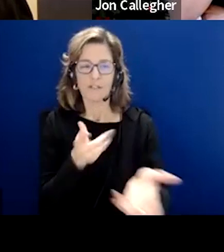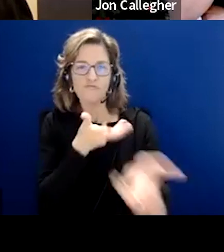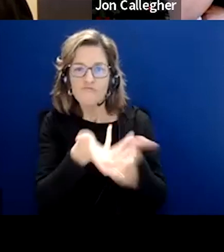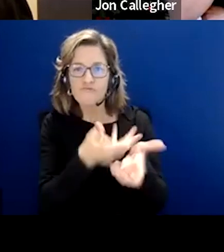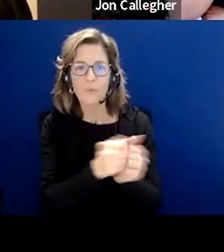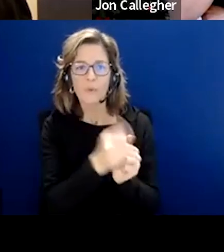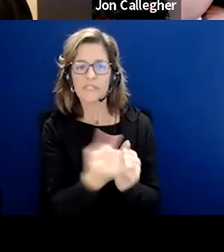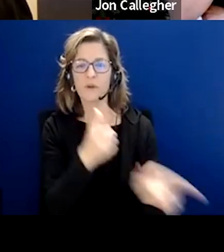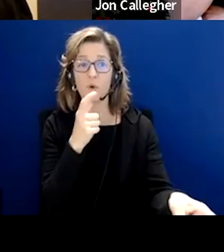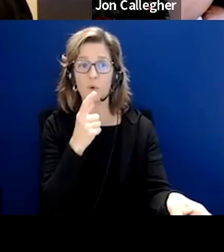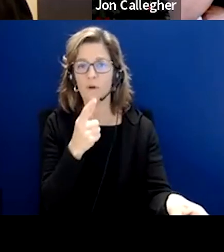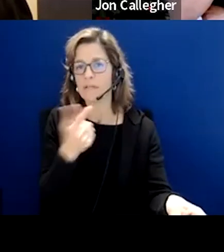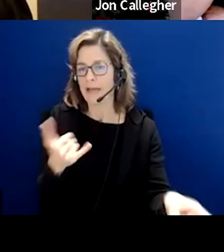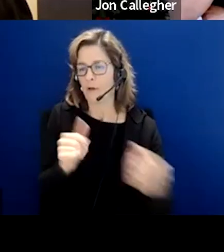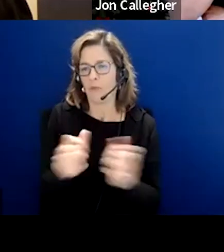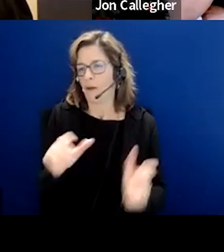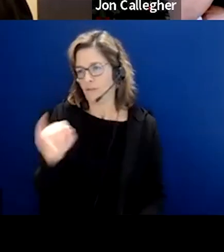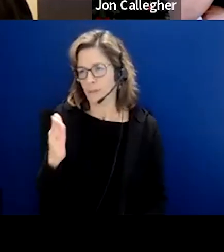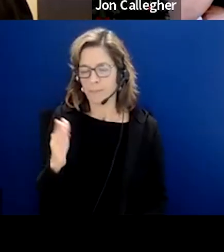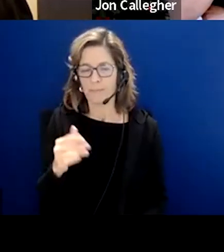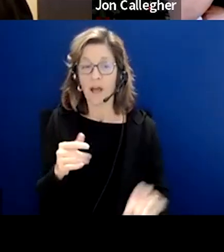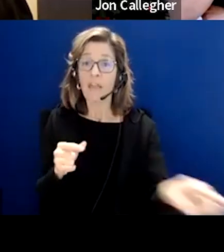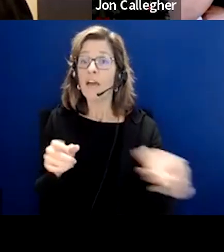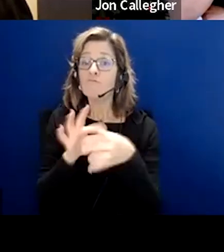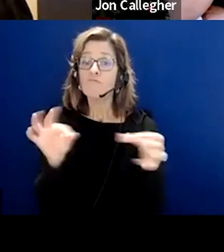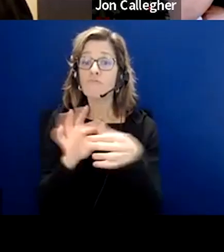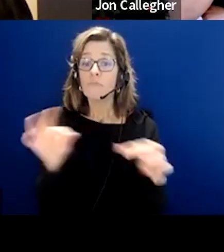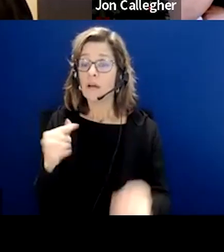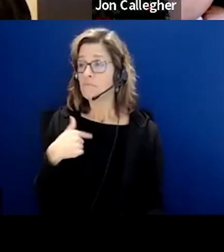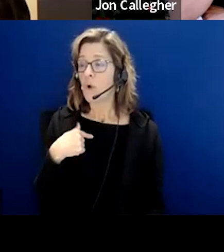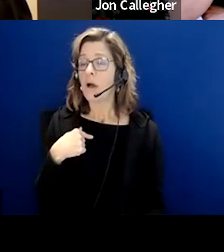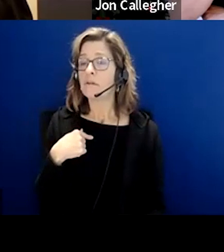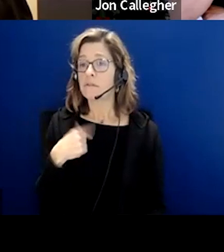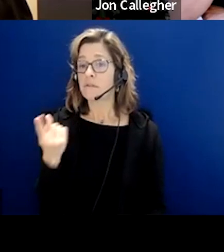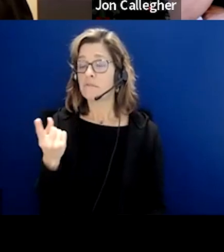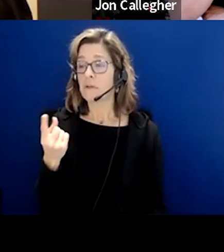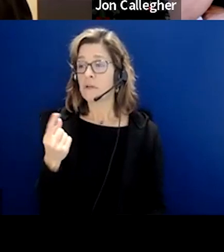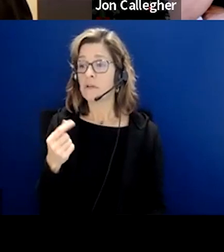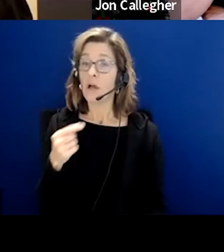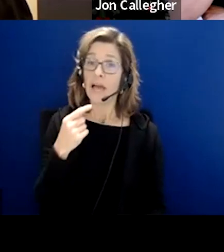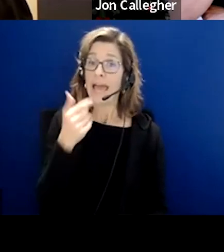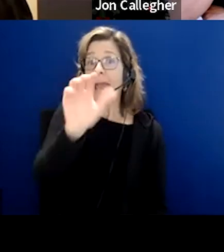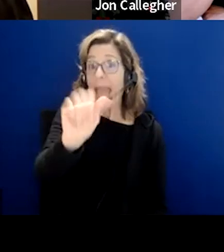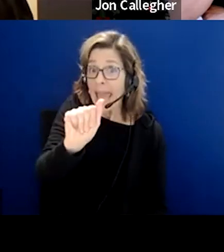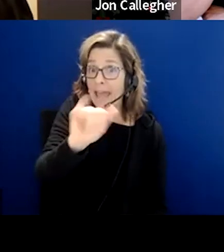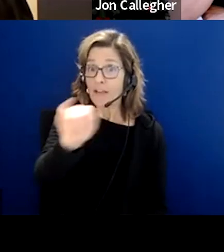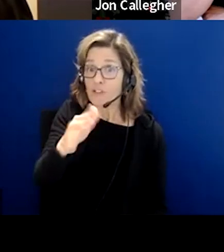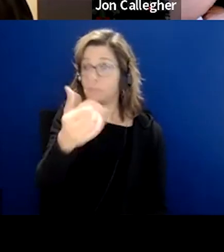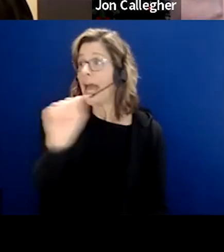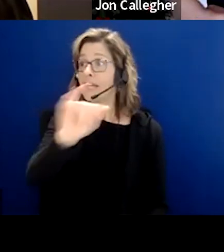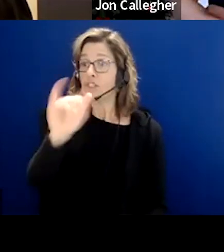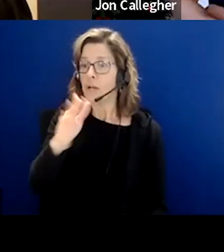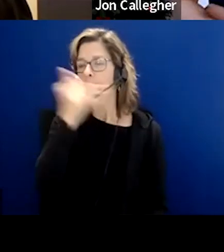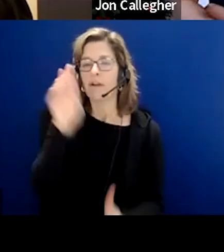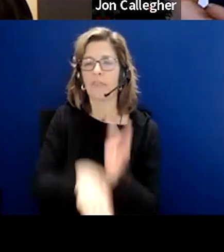comment in describing their job search was some job is better than no job. Any job is better than no job,